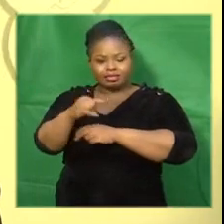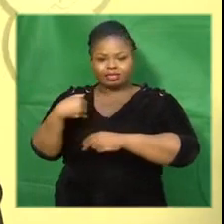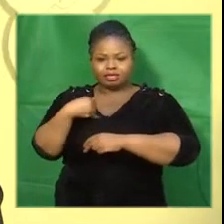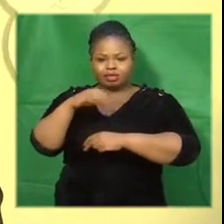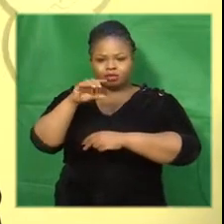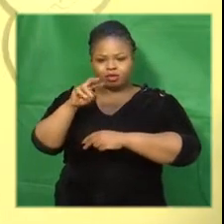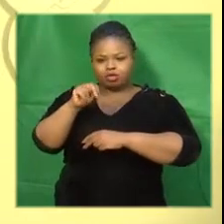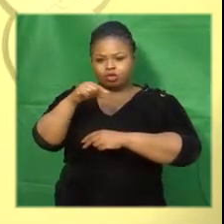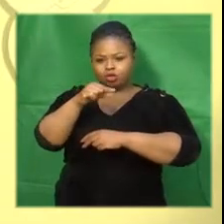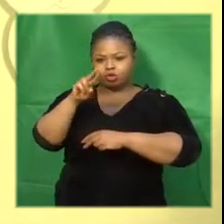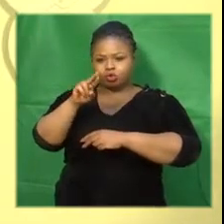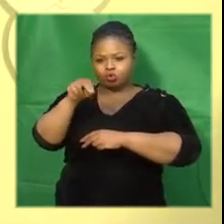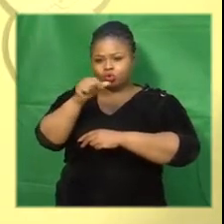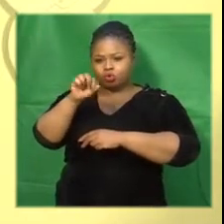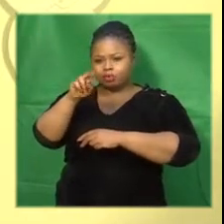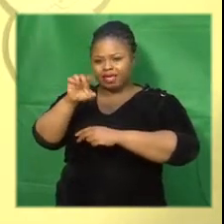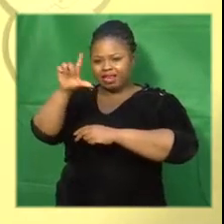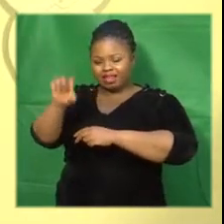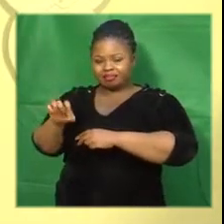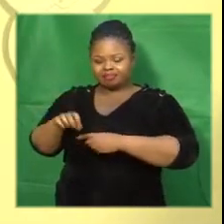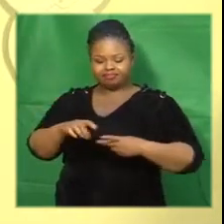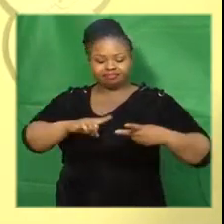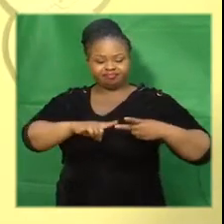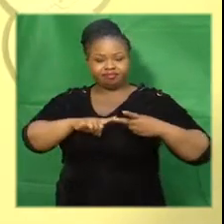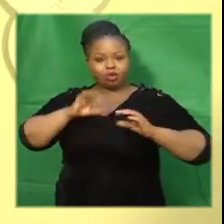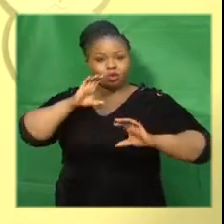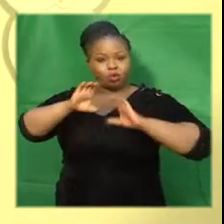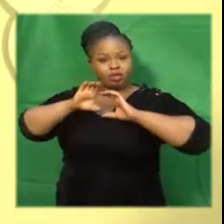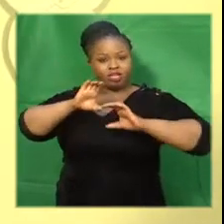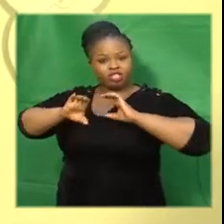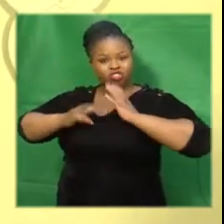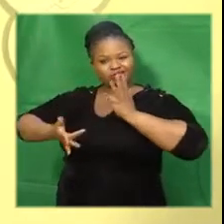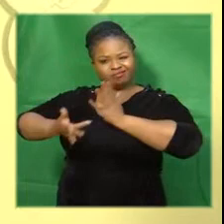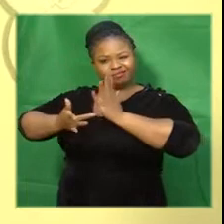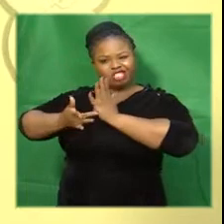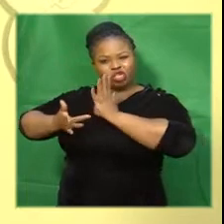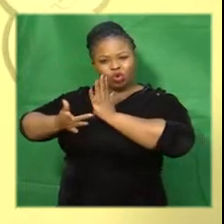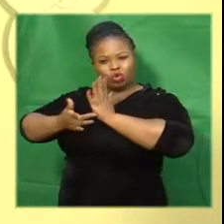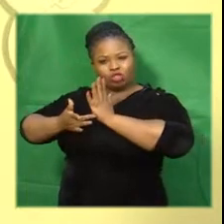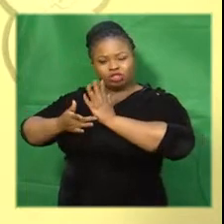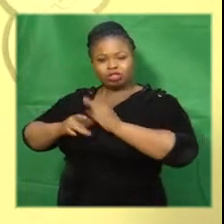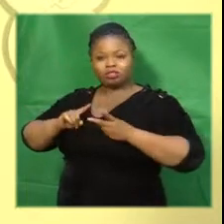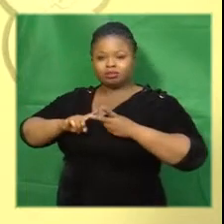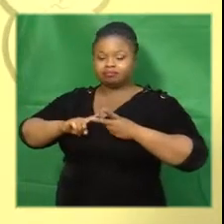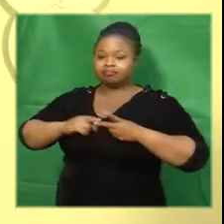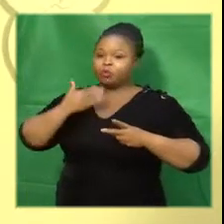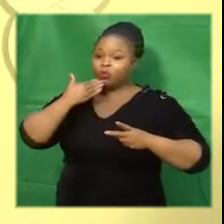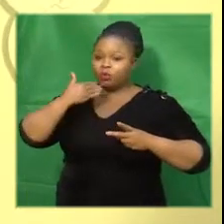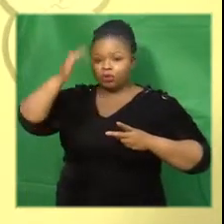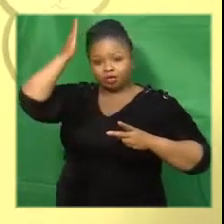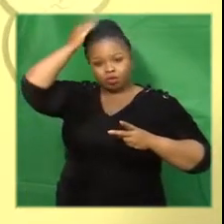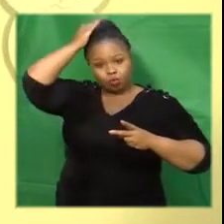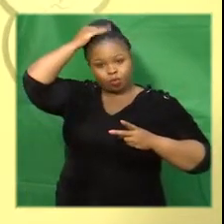Communications and Digital Technologies, Ms. Kumbuzo Nchaveni,